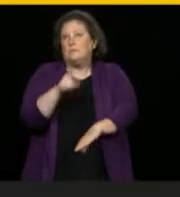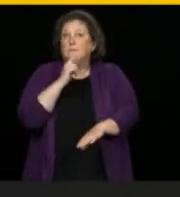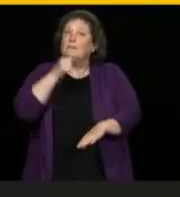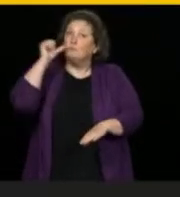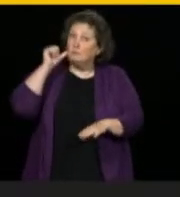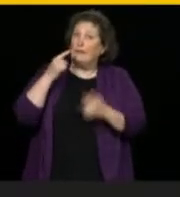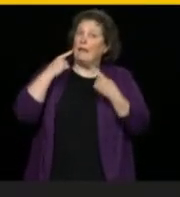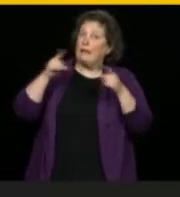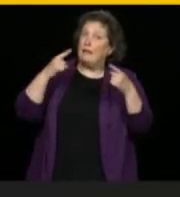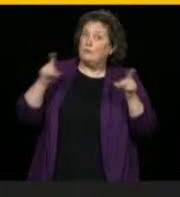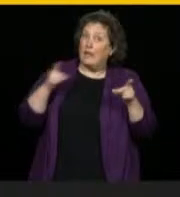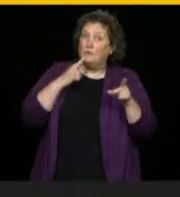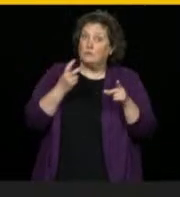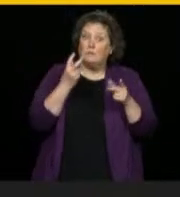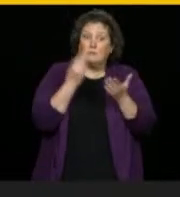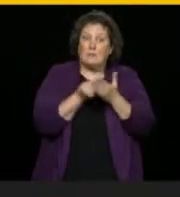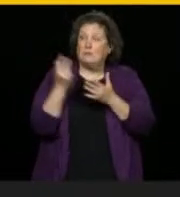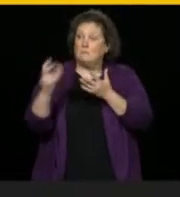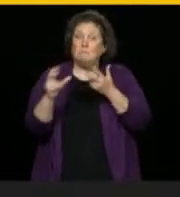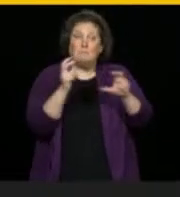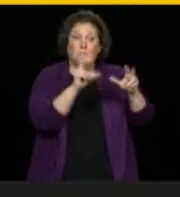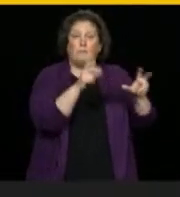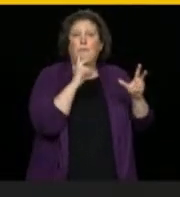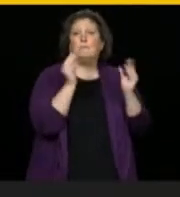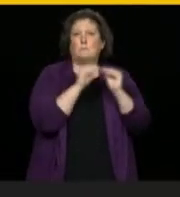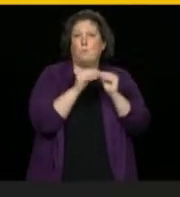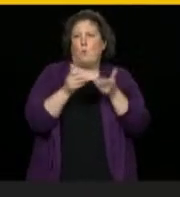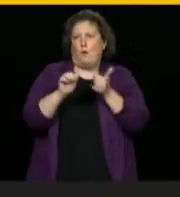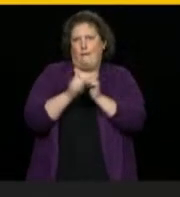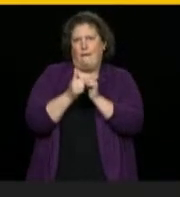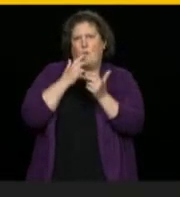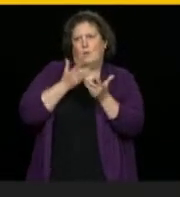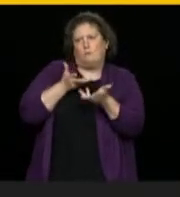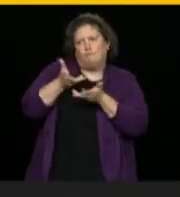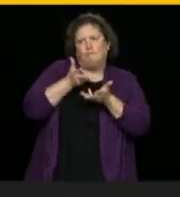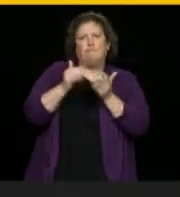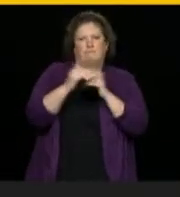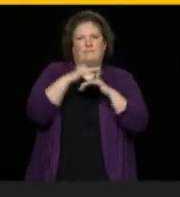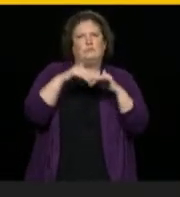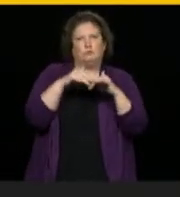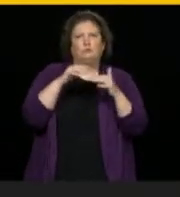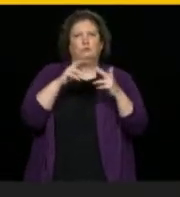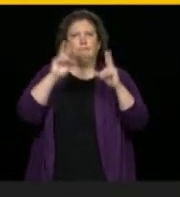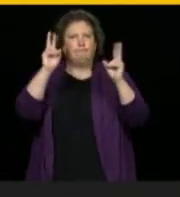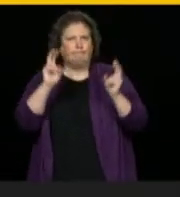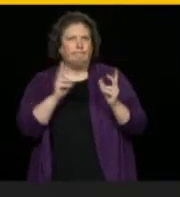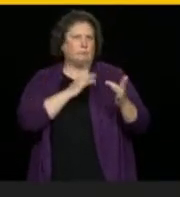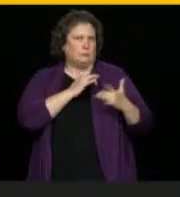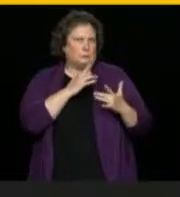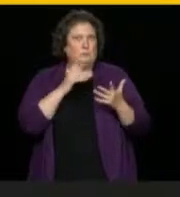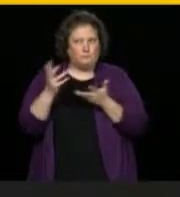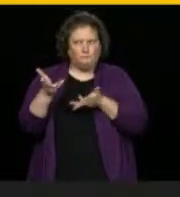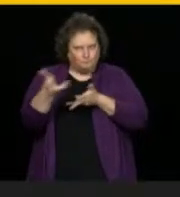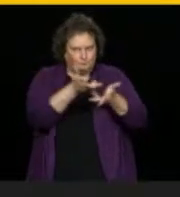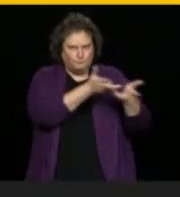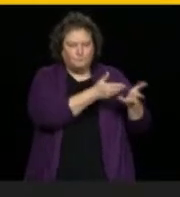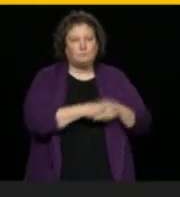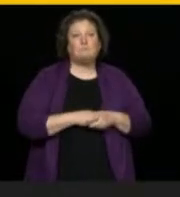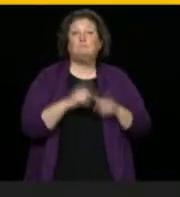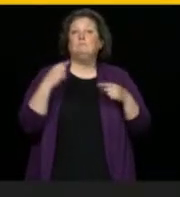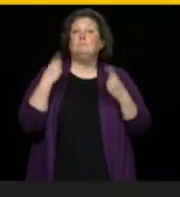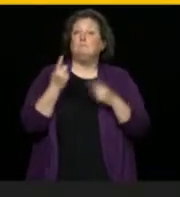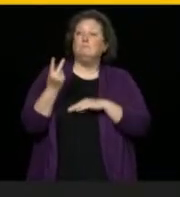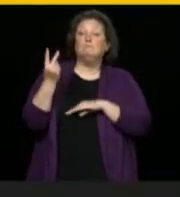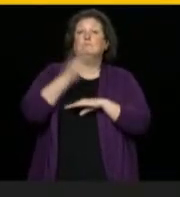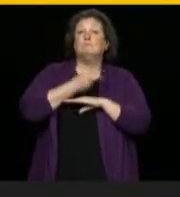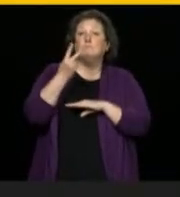shared path. Au cours des 2 derniers jours, over the past 2 days, we had a virtual